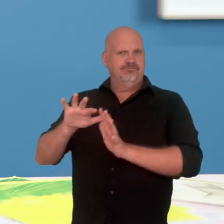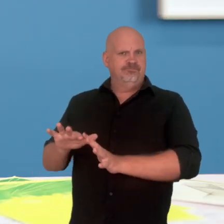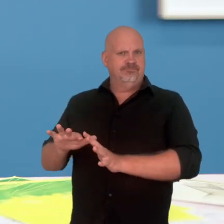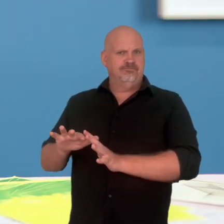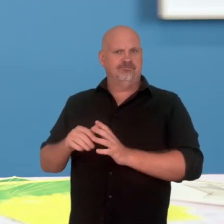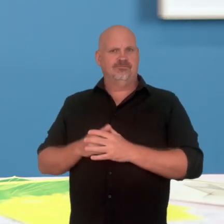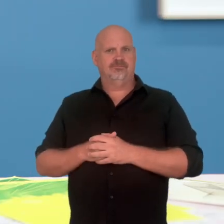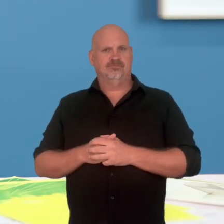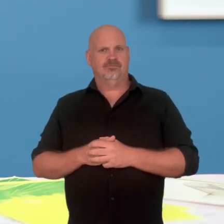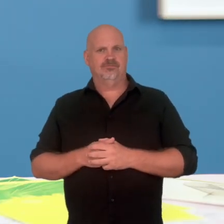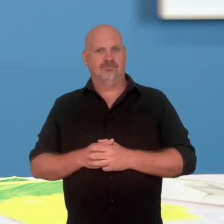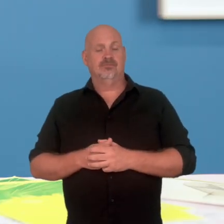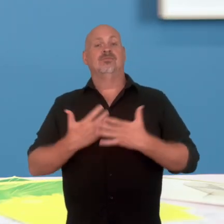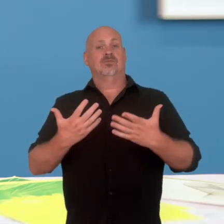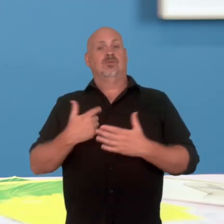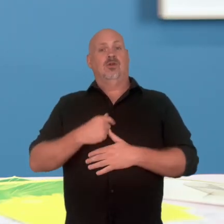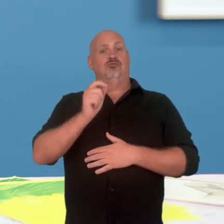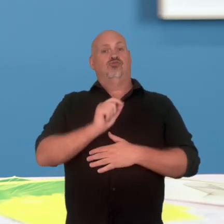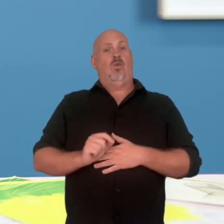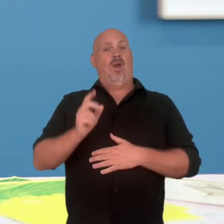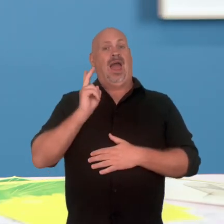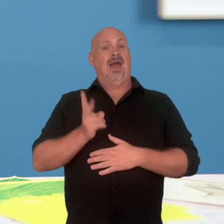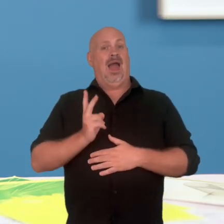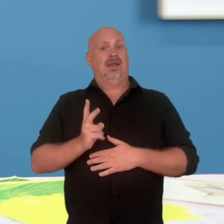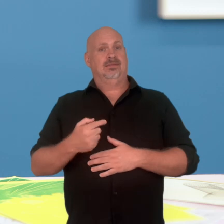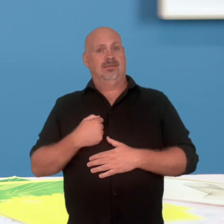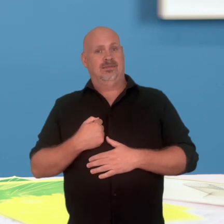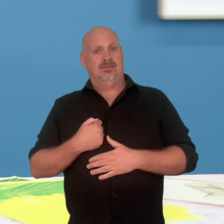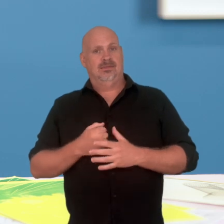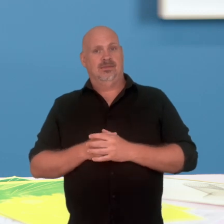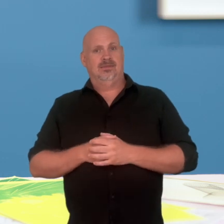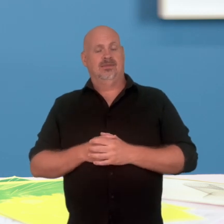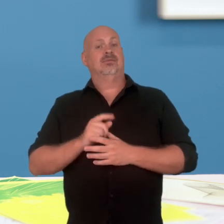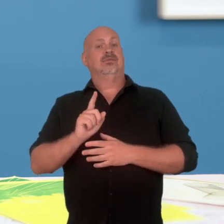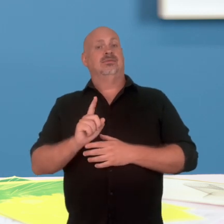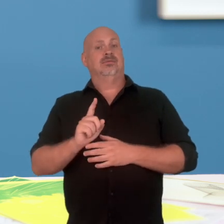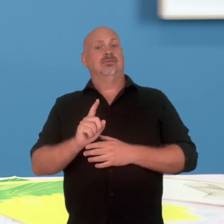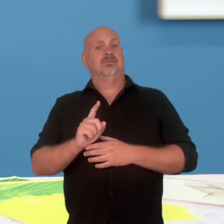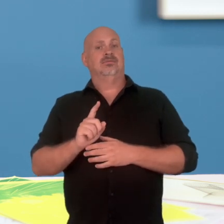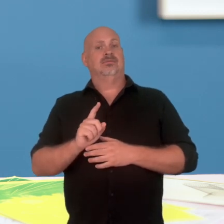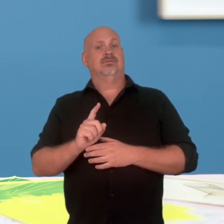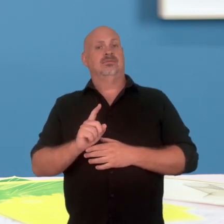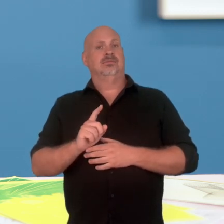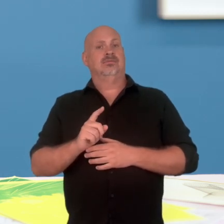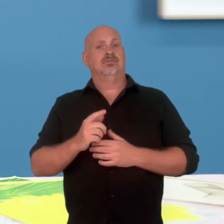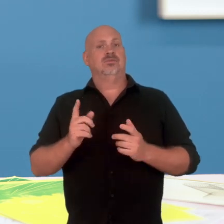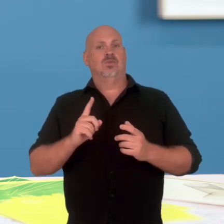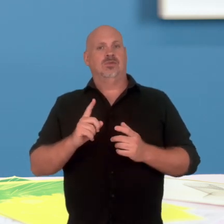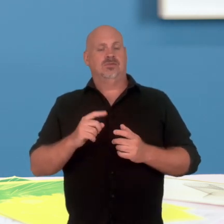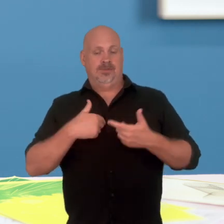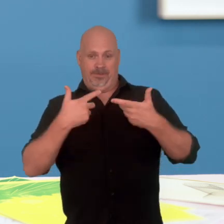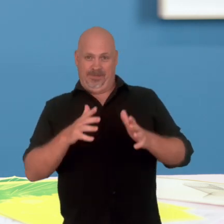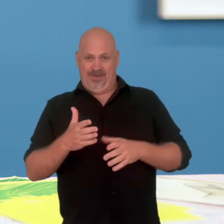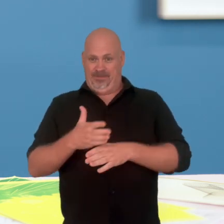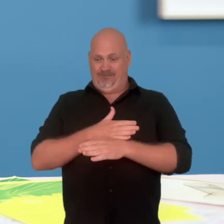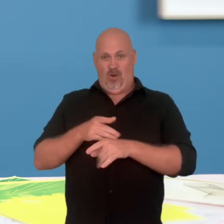and I'm going to draw the diagram again. And this time we're going to use it to build on what we've already done over